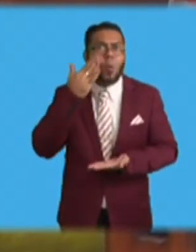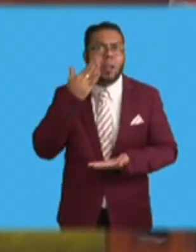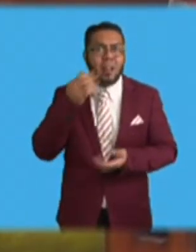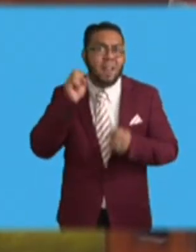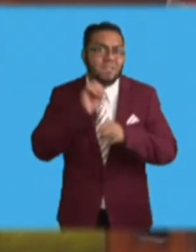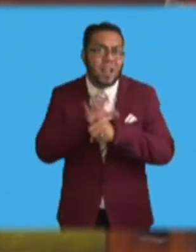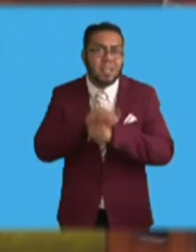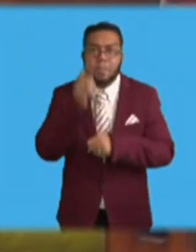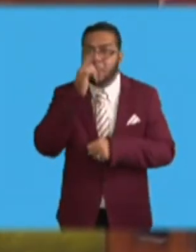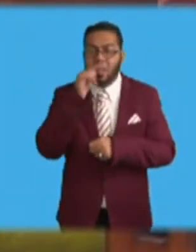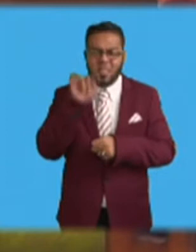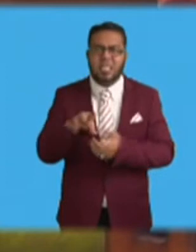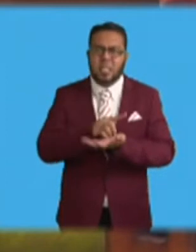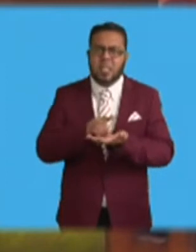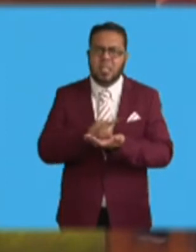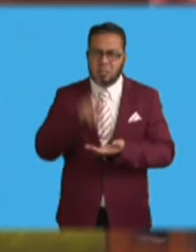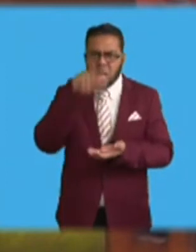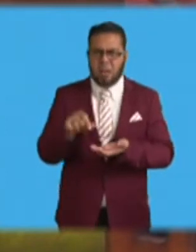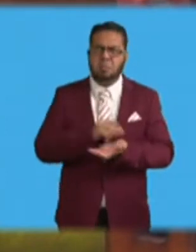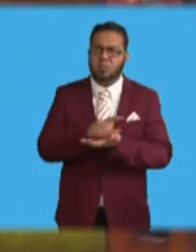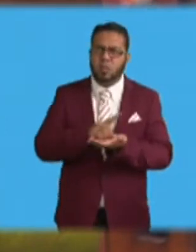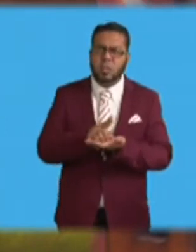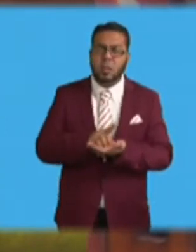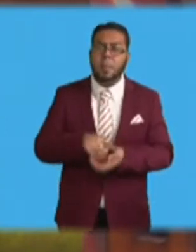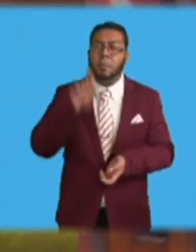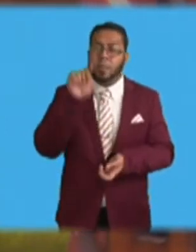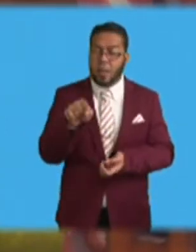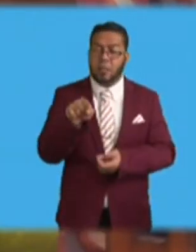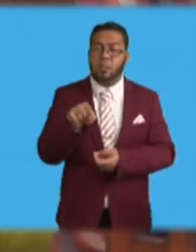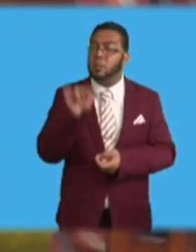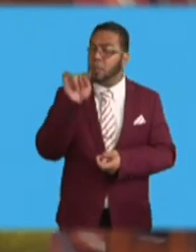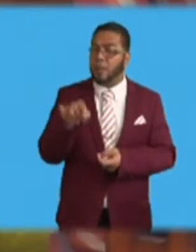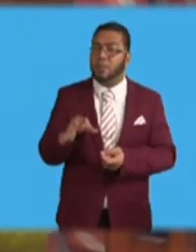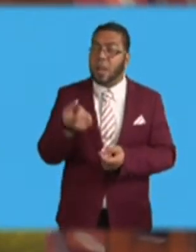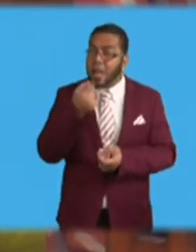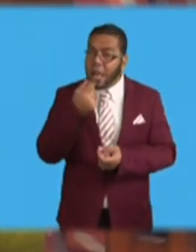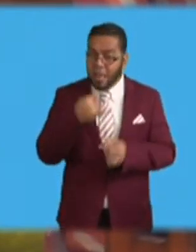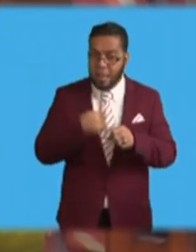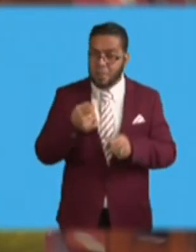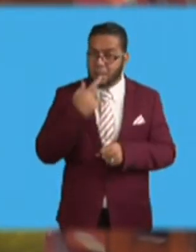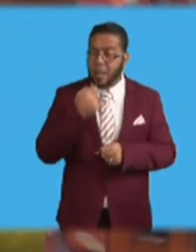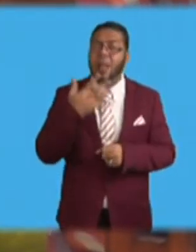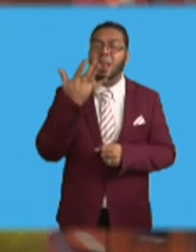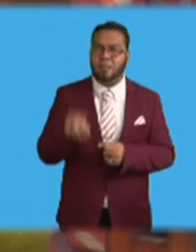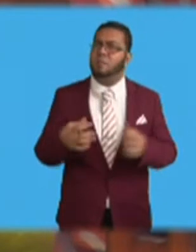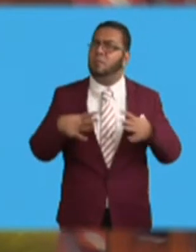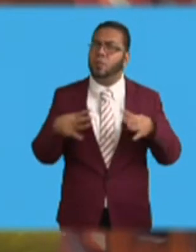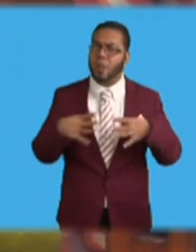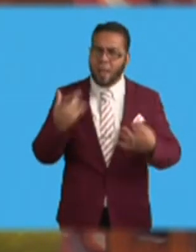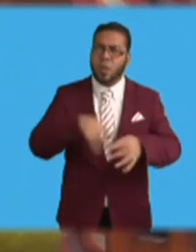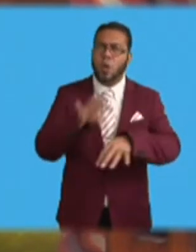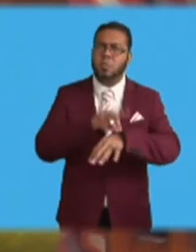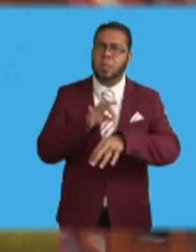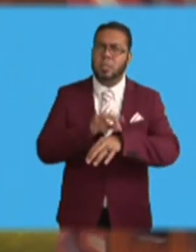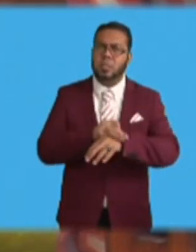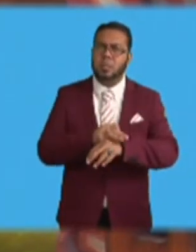that this disease is treatable and preventable, and that there is antibiotics which are available for free at the hospitals at the